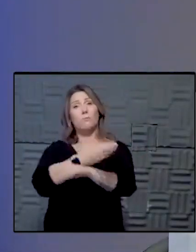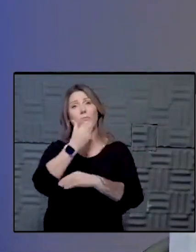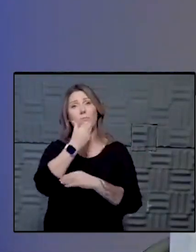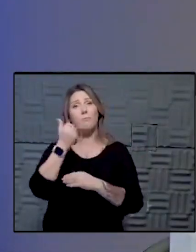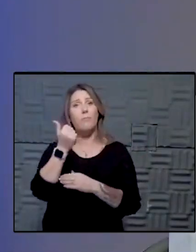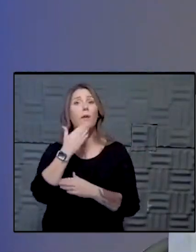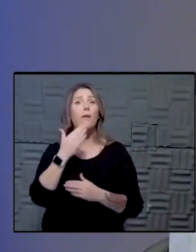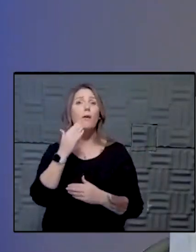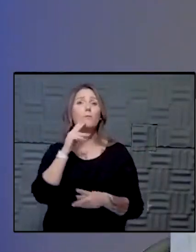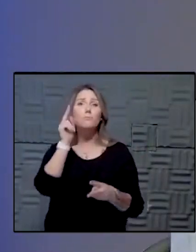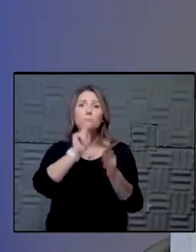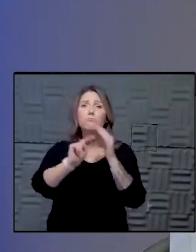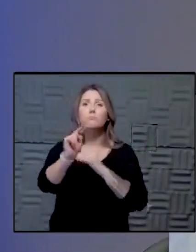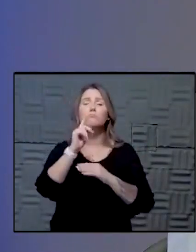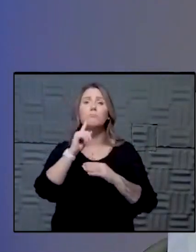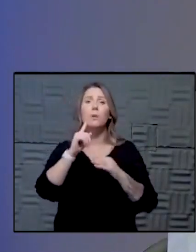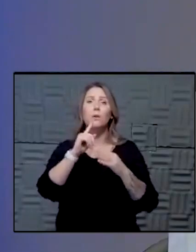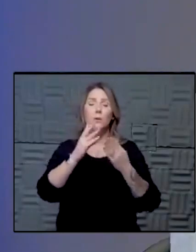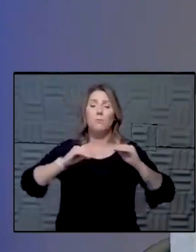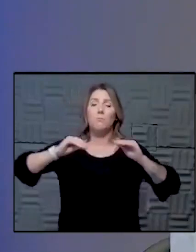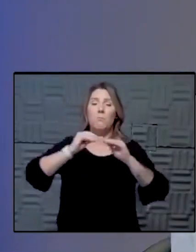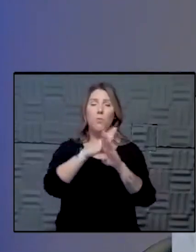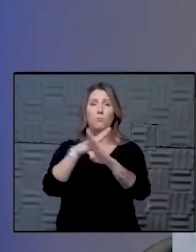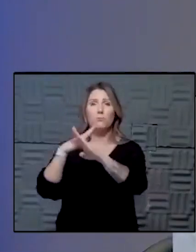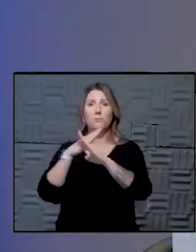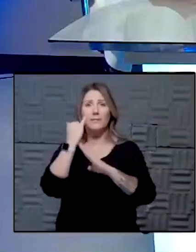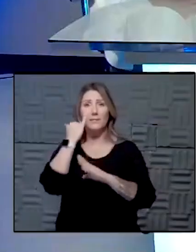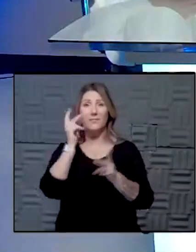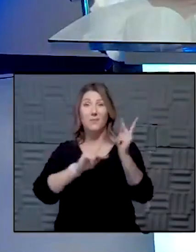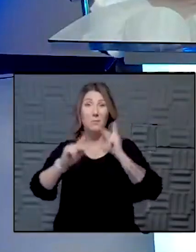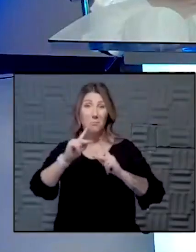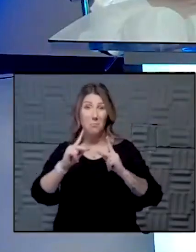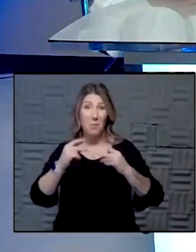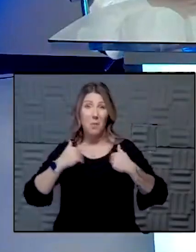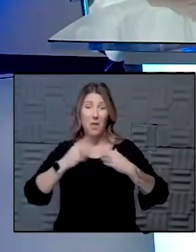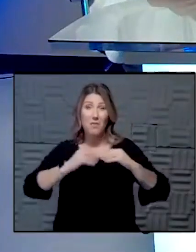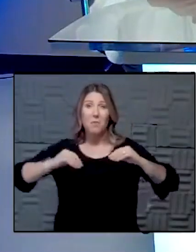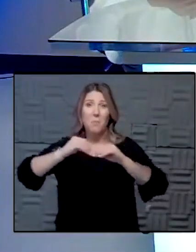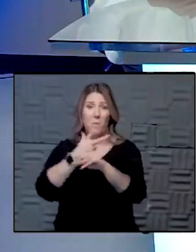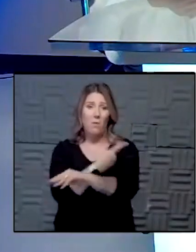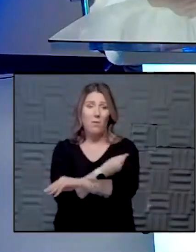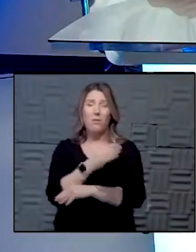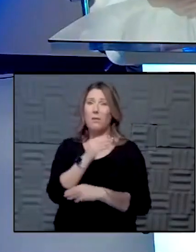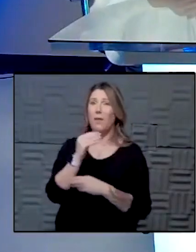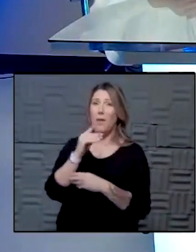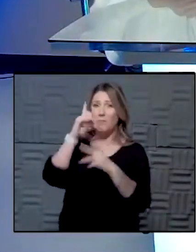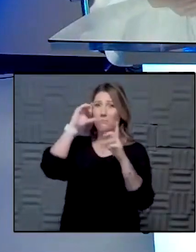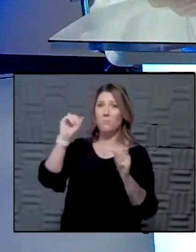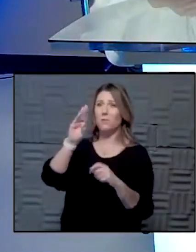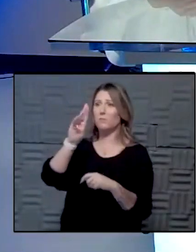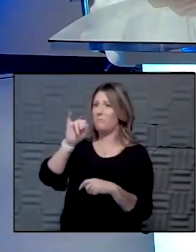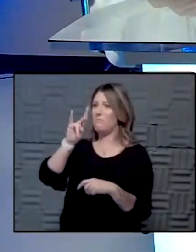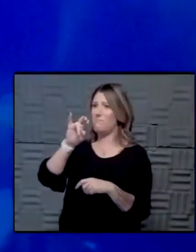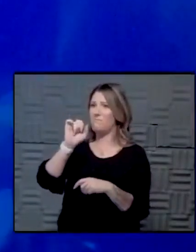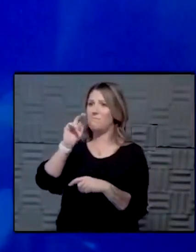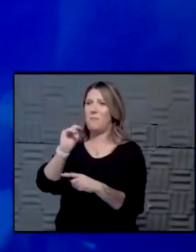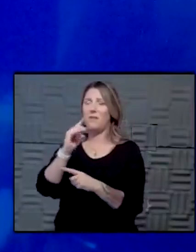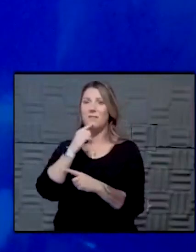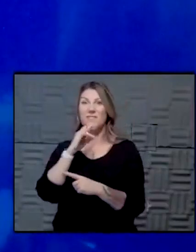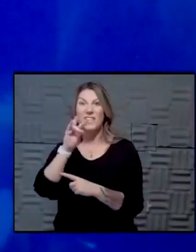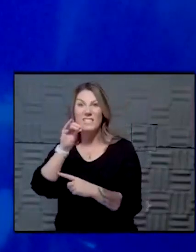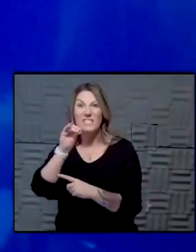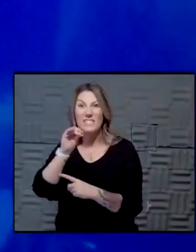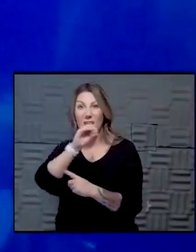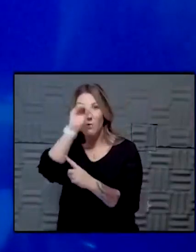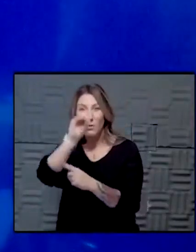more protection in the community throughout if more people got vaccinated. And I know that the Biden administration is setting a goal of 70% by July the 4th, and that would be a